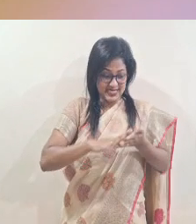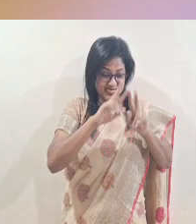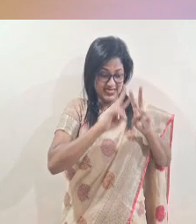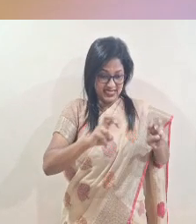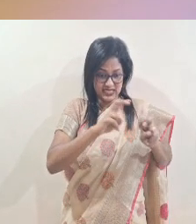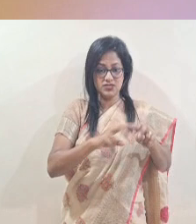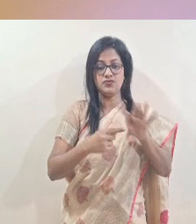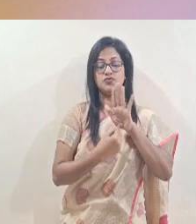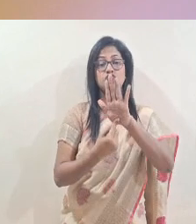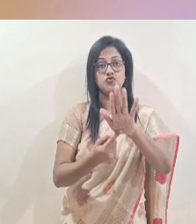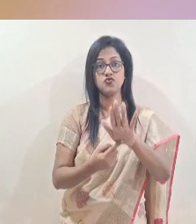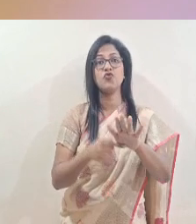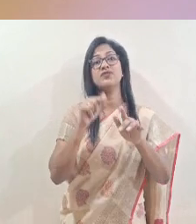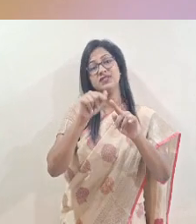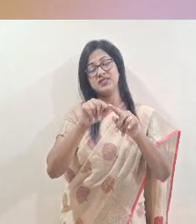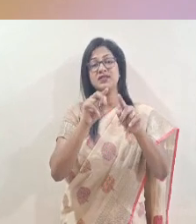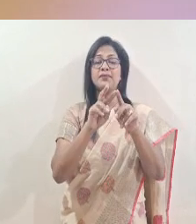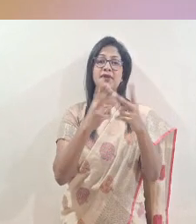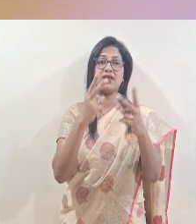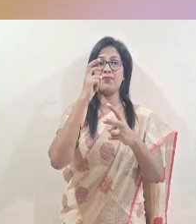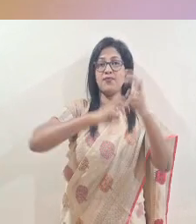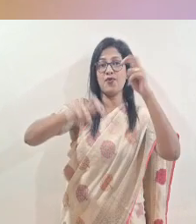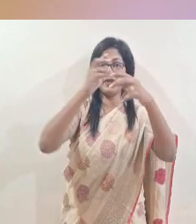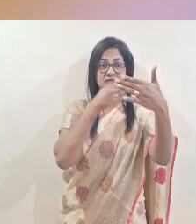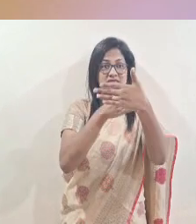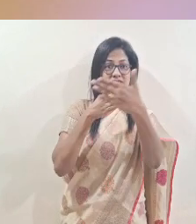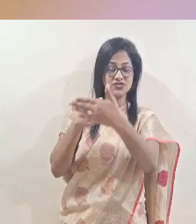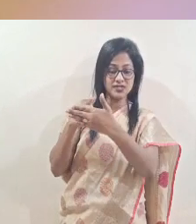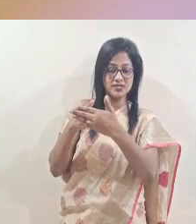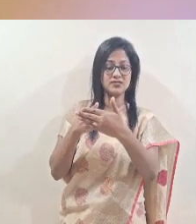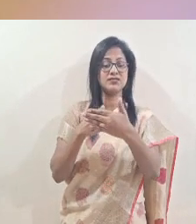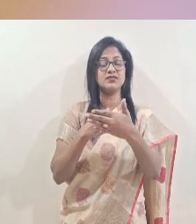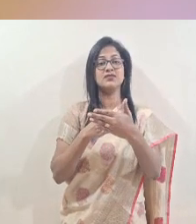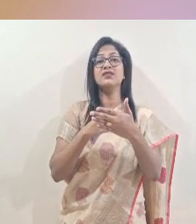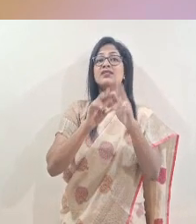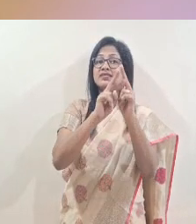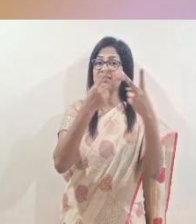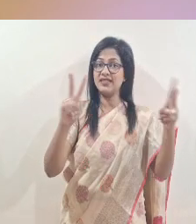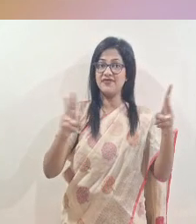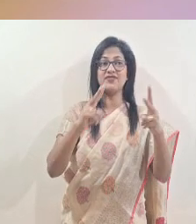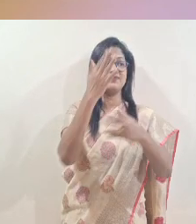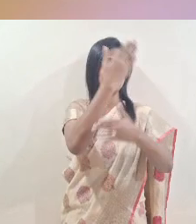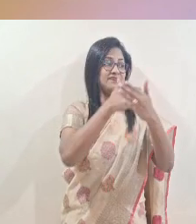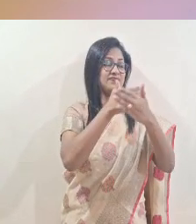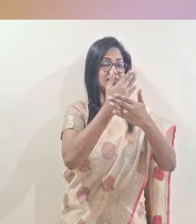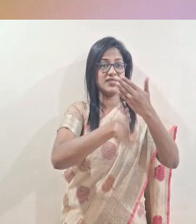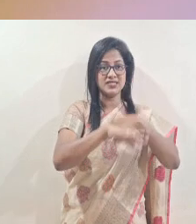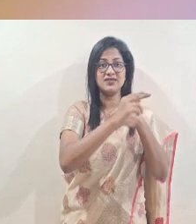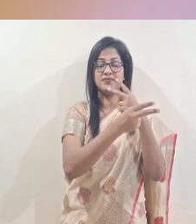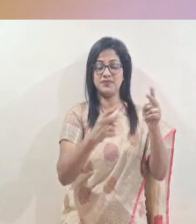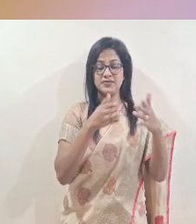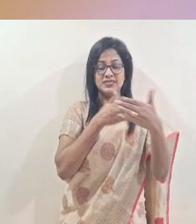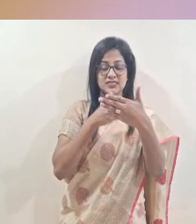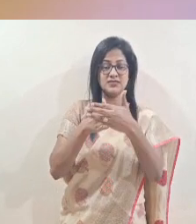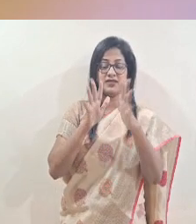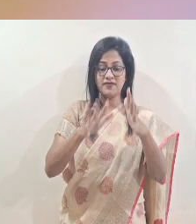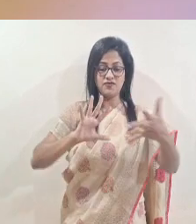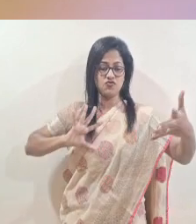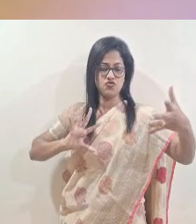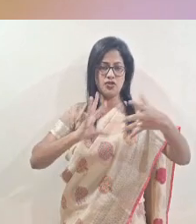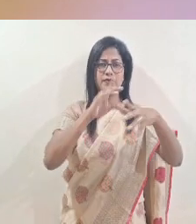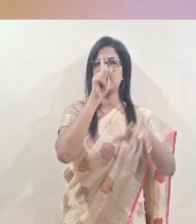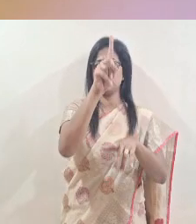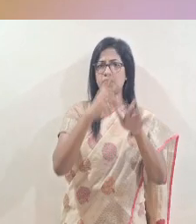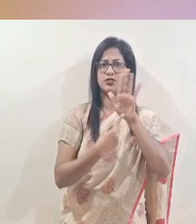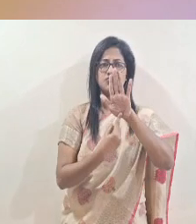map out that what are the typical types of mobility challenges faced by different types of disabilities. And we have just tried to summarize it in this